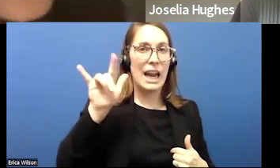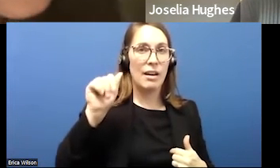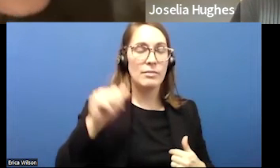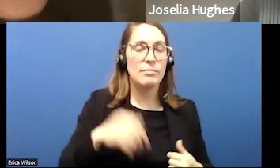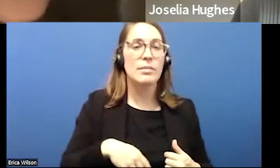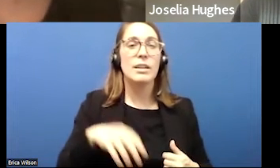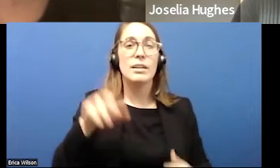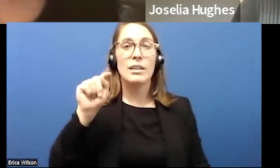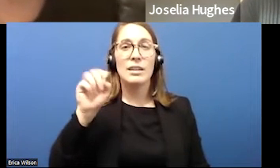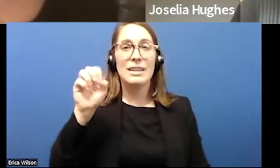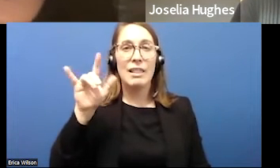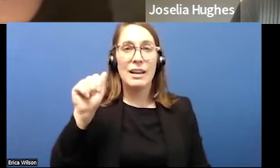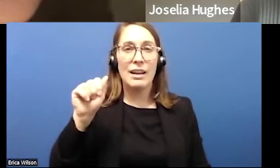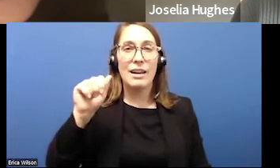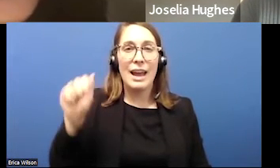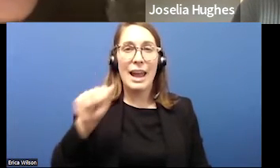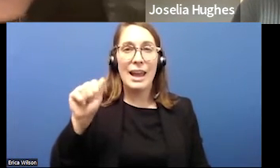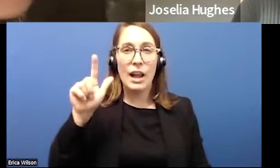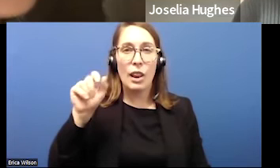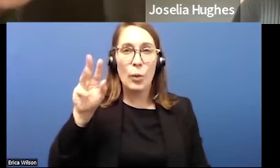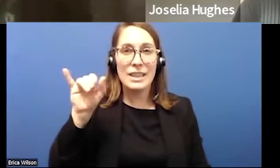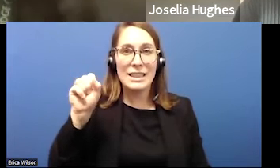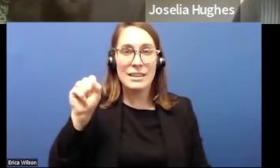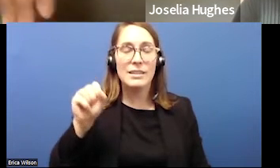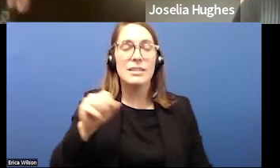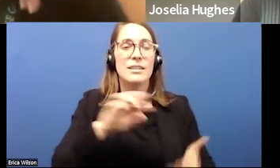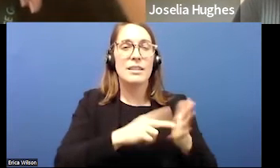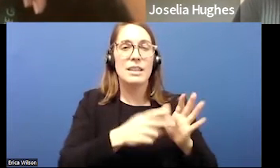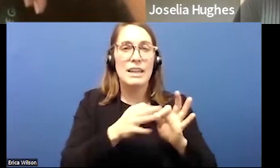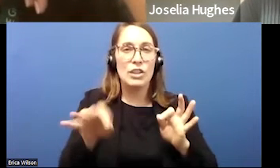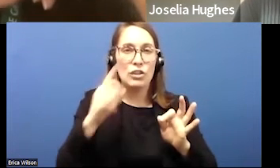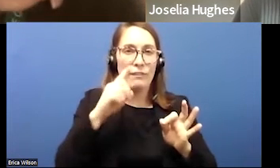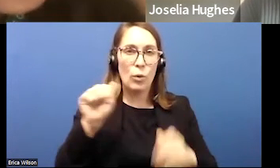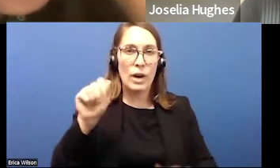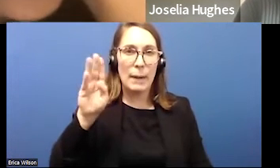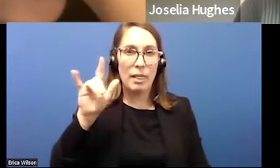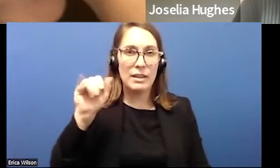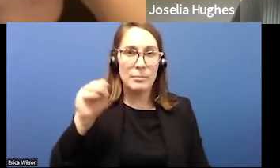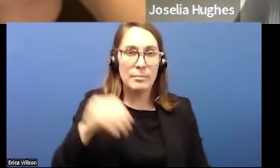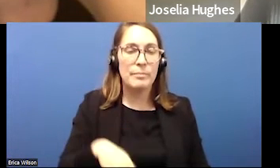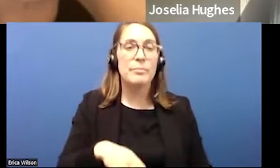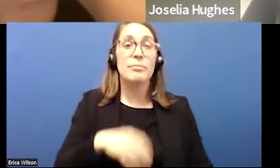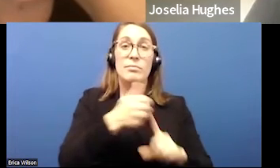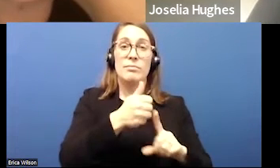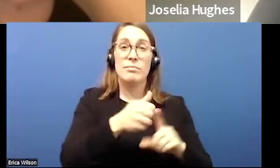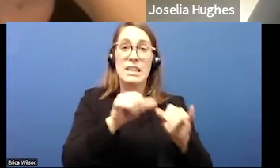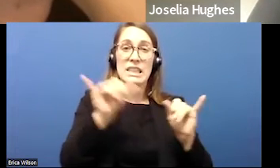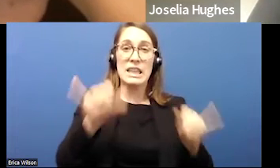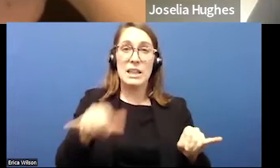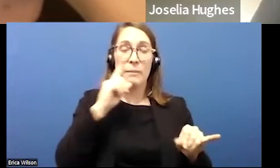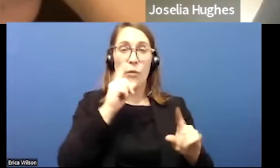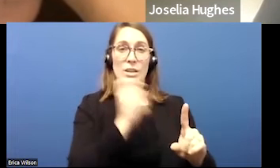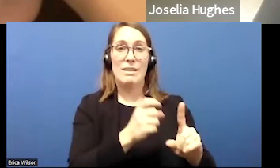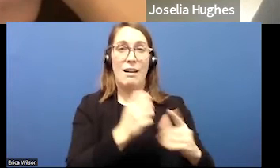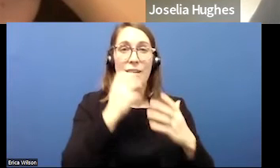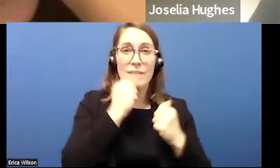This is Kayla speaking. This is Talia A. Lewis, definition of ableism. A system